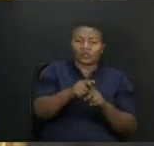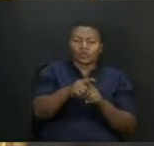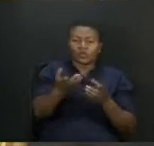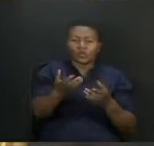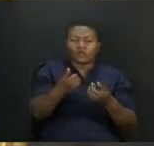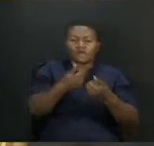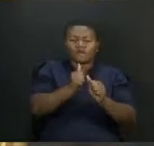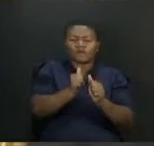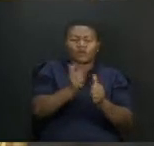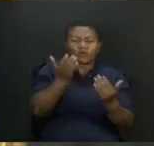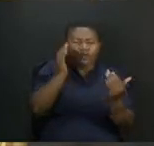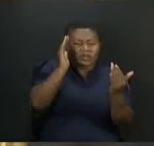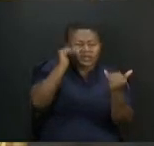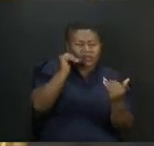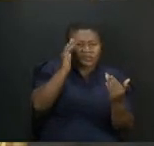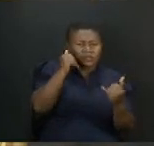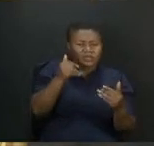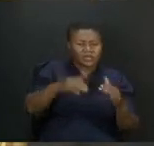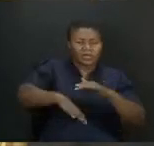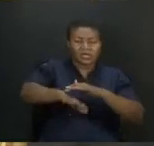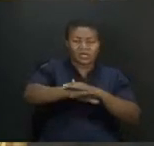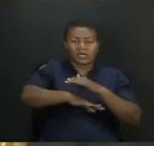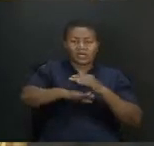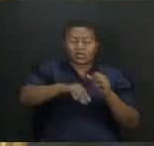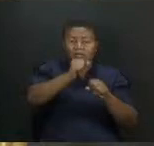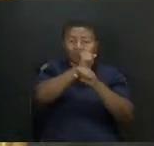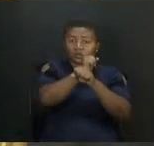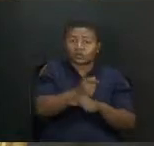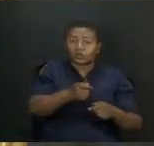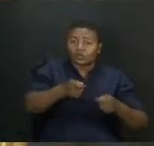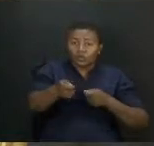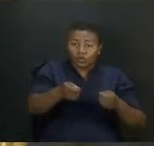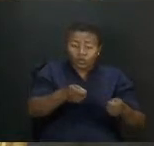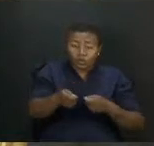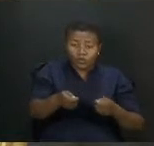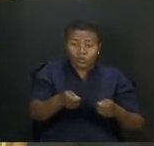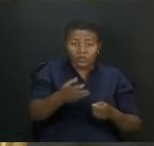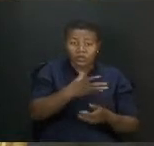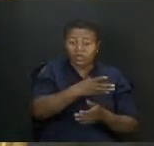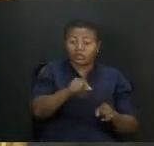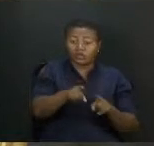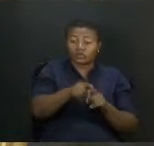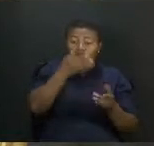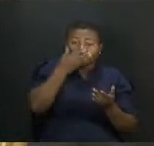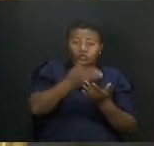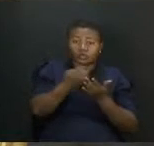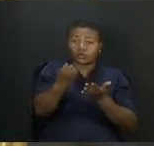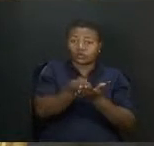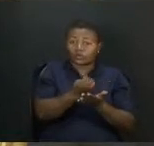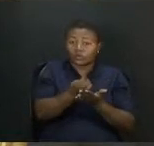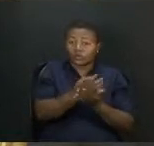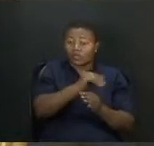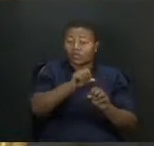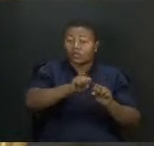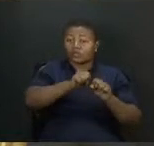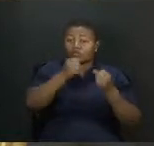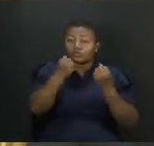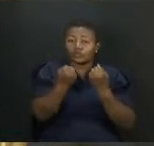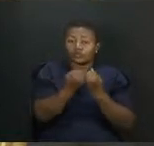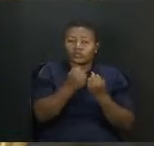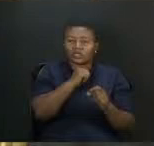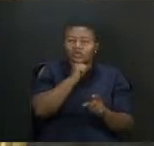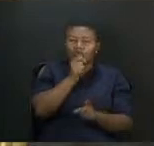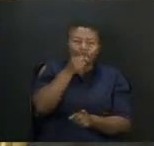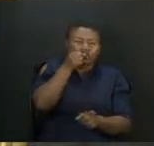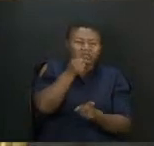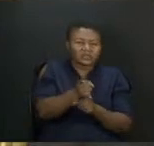Africa under colonial rule, perpetrating a systematic economic and social injustice that